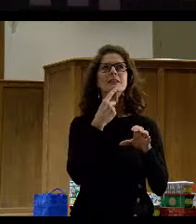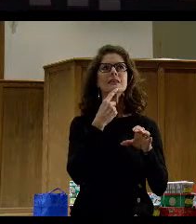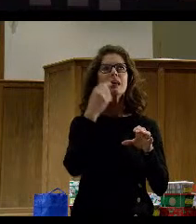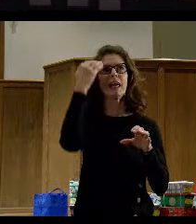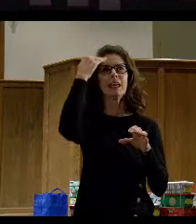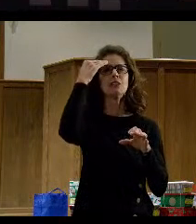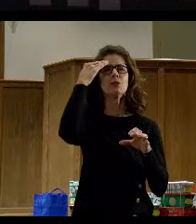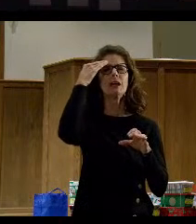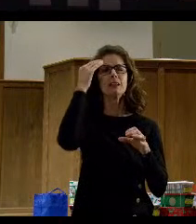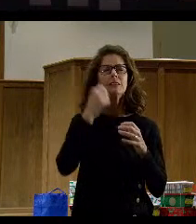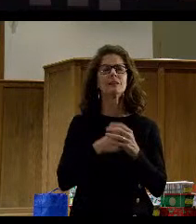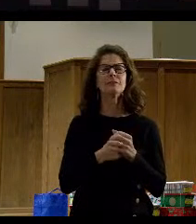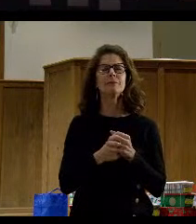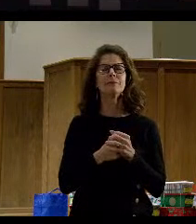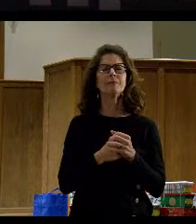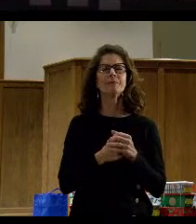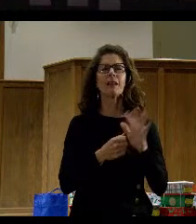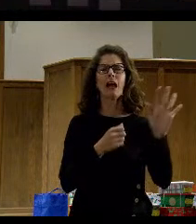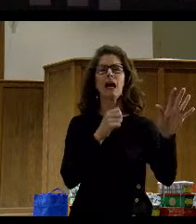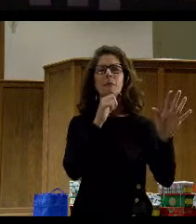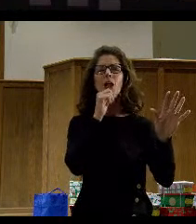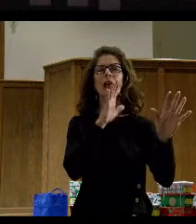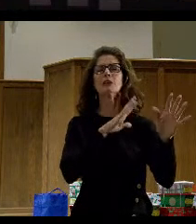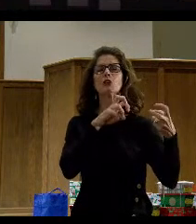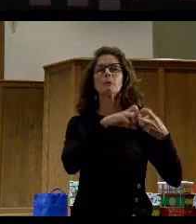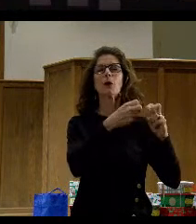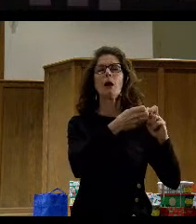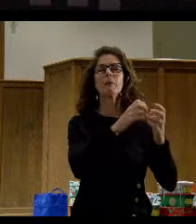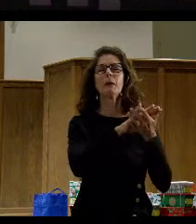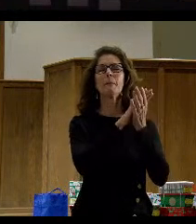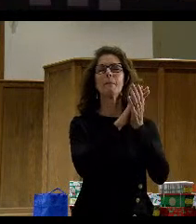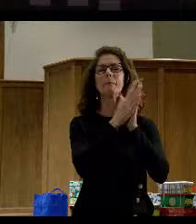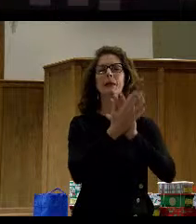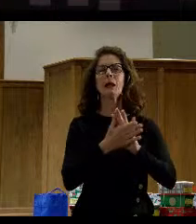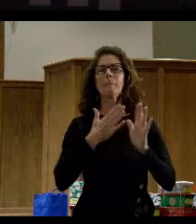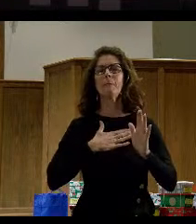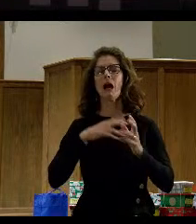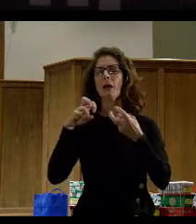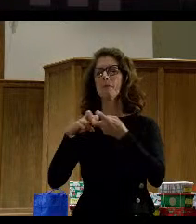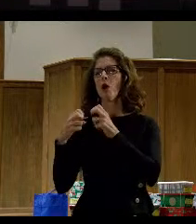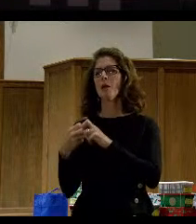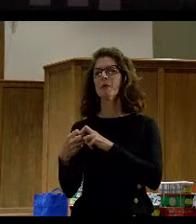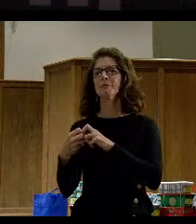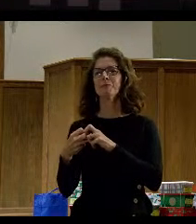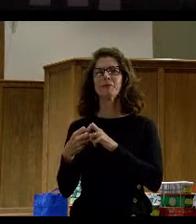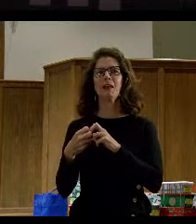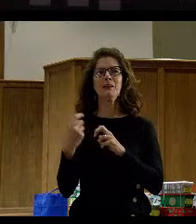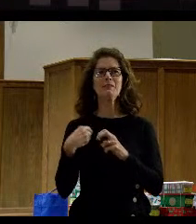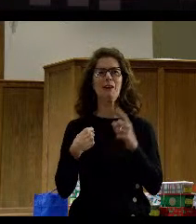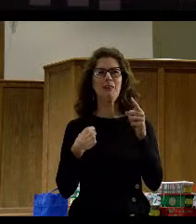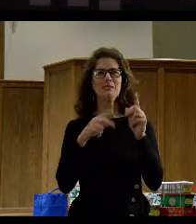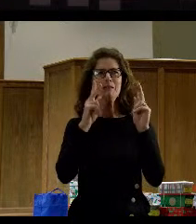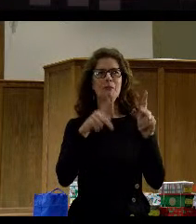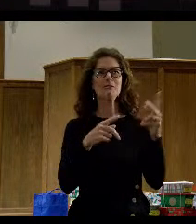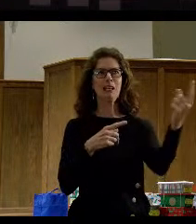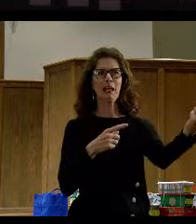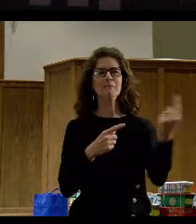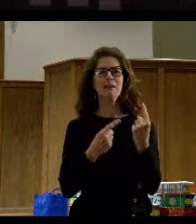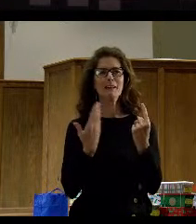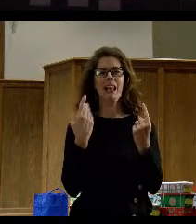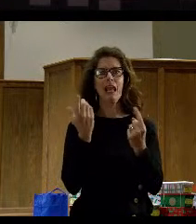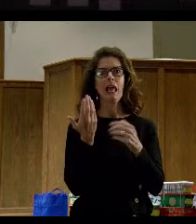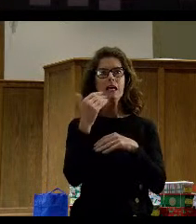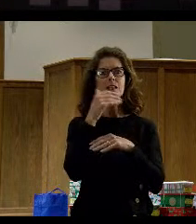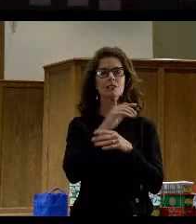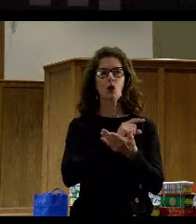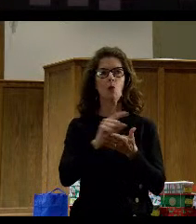head to someone, "I'm not going to let your dysfunction become my dysfunction." And so this coworker came up to me Sunday afternoon last week and said, "Hey,